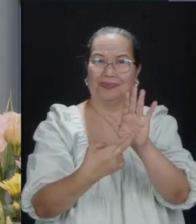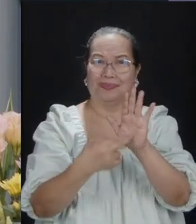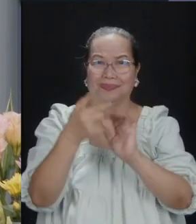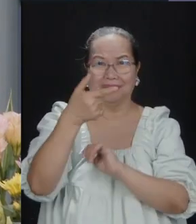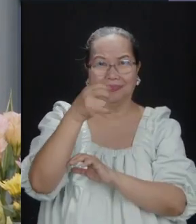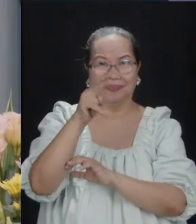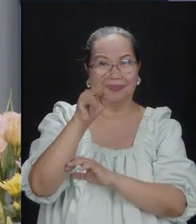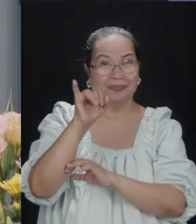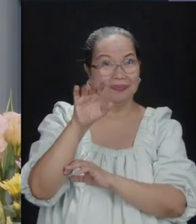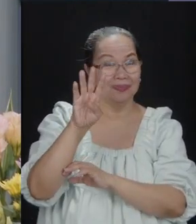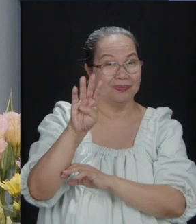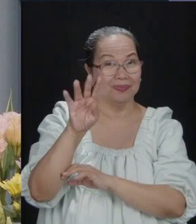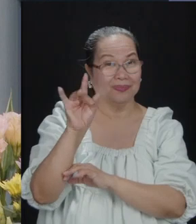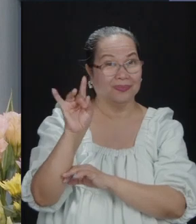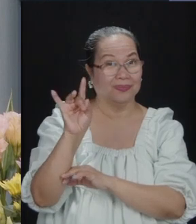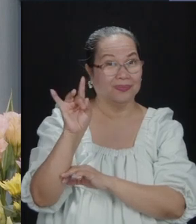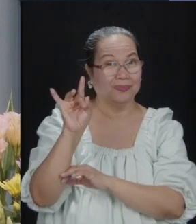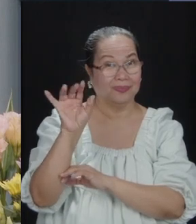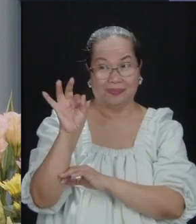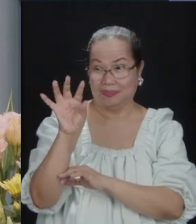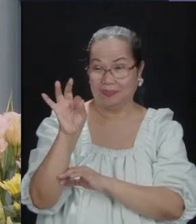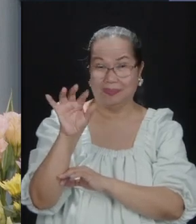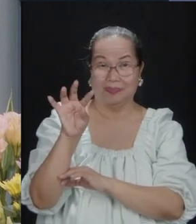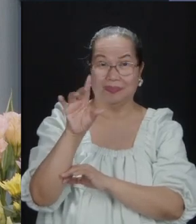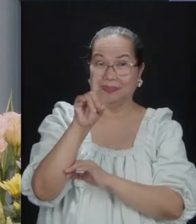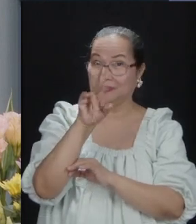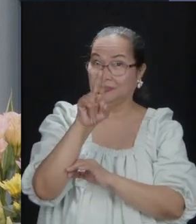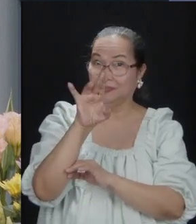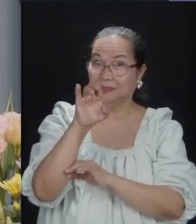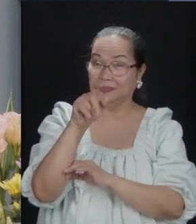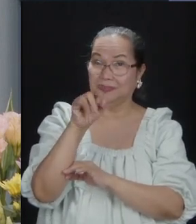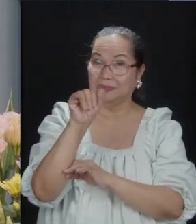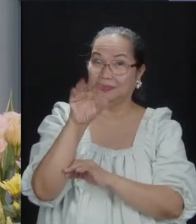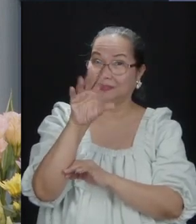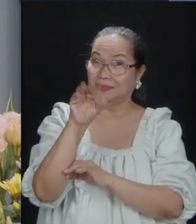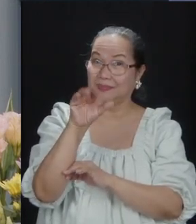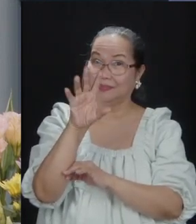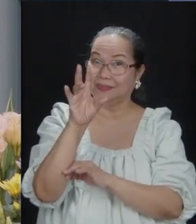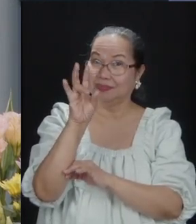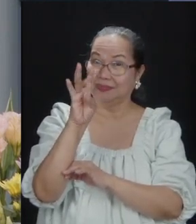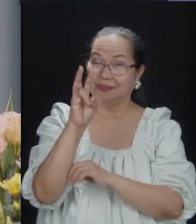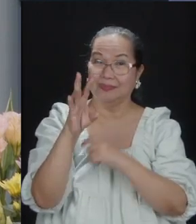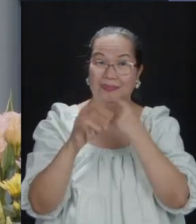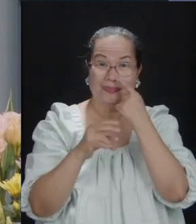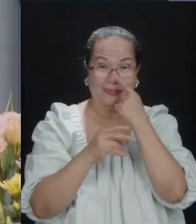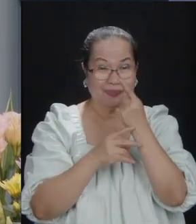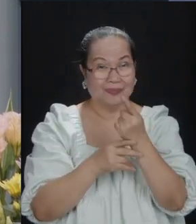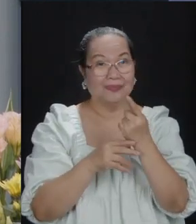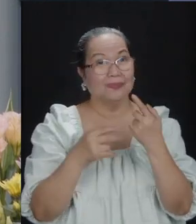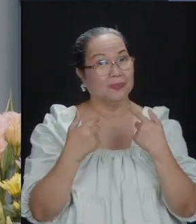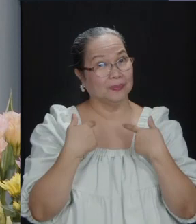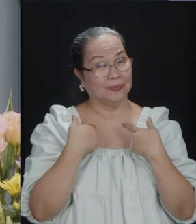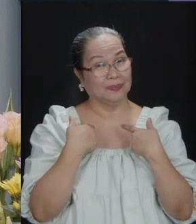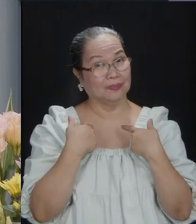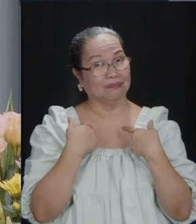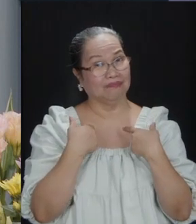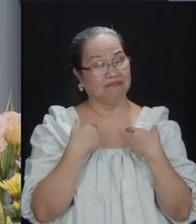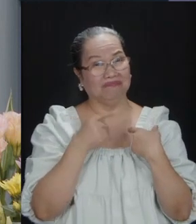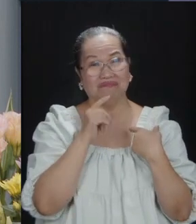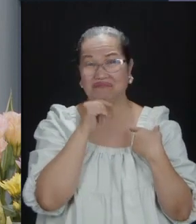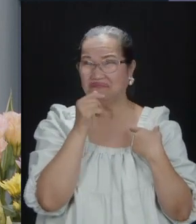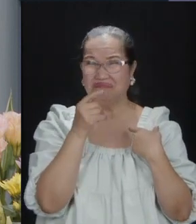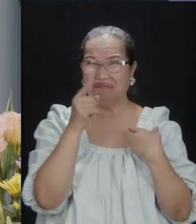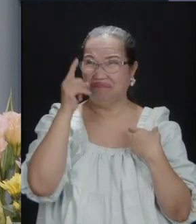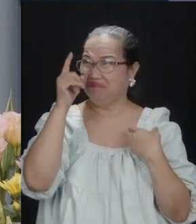Genesis 4:19 and in Deuteronomy 21:15-17, we see that though it was not